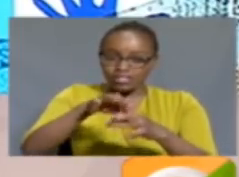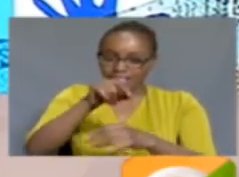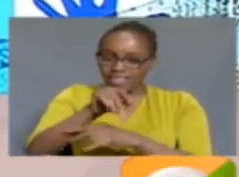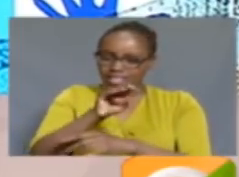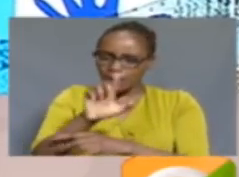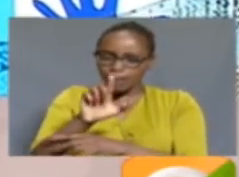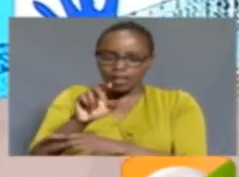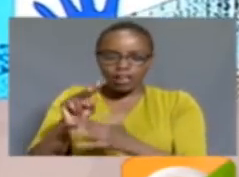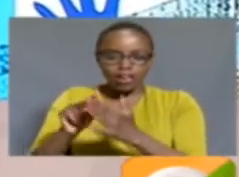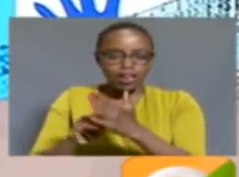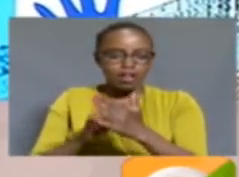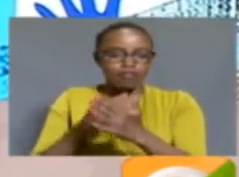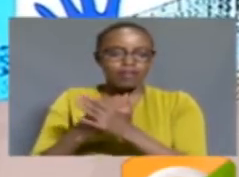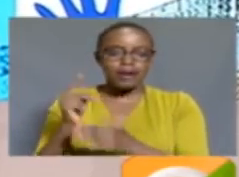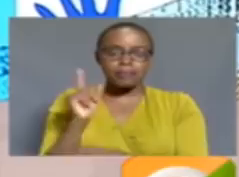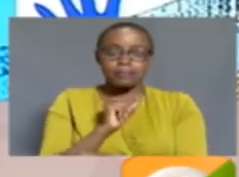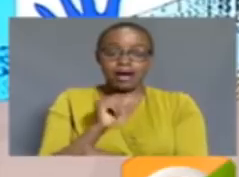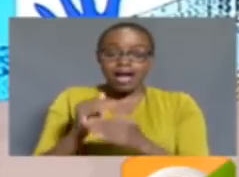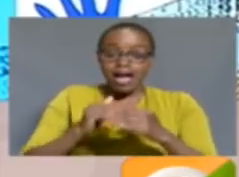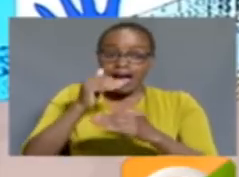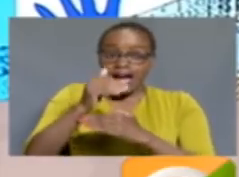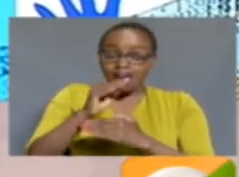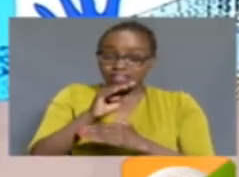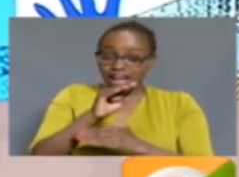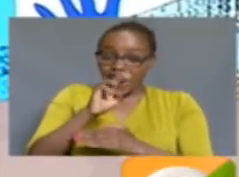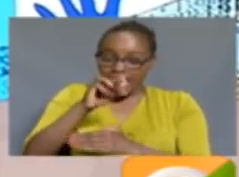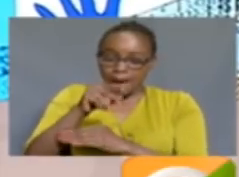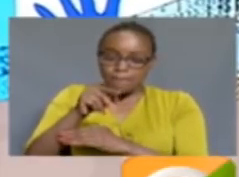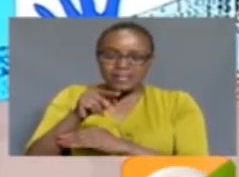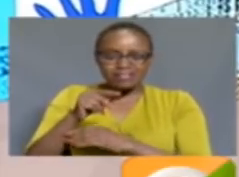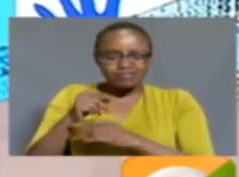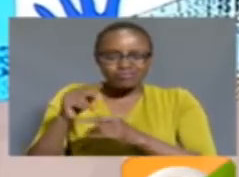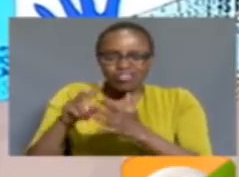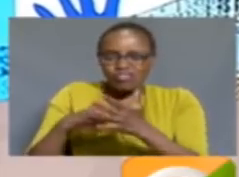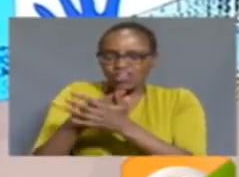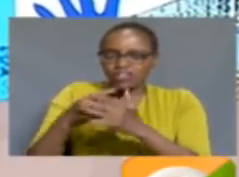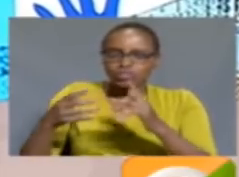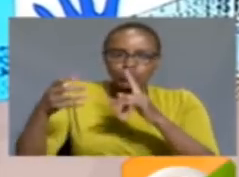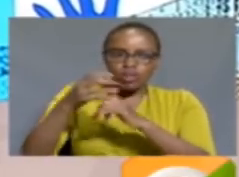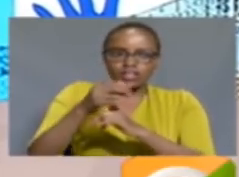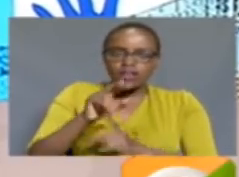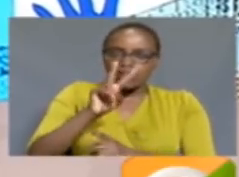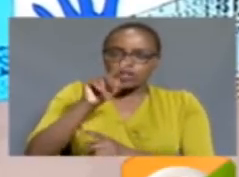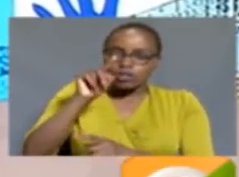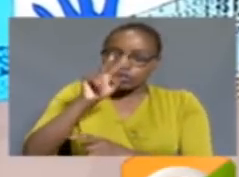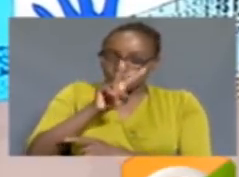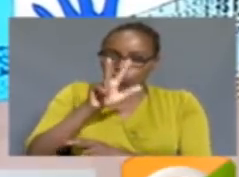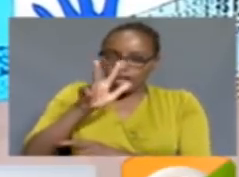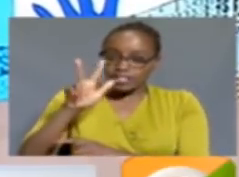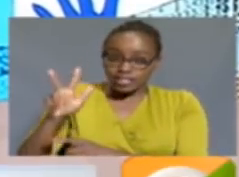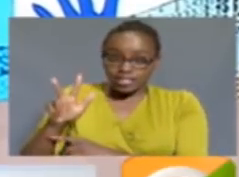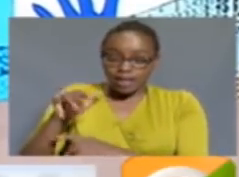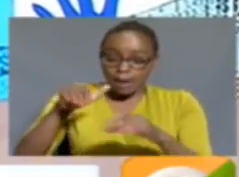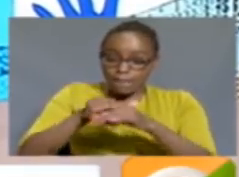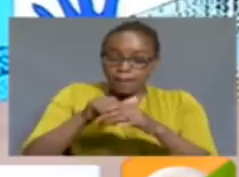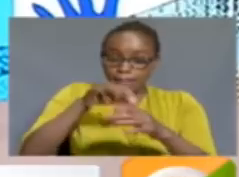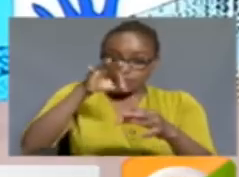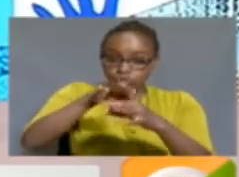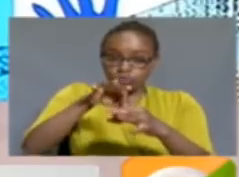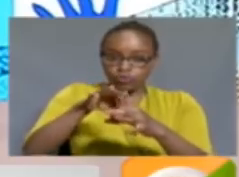bill hit a snag after MPs failed to marshal the required 233 members to take a